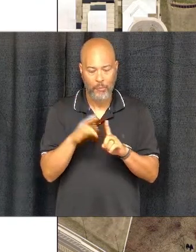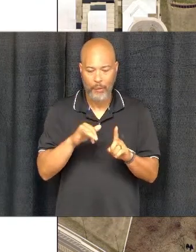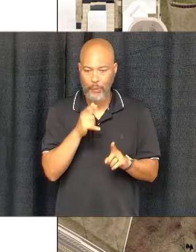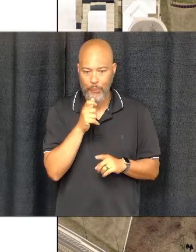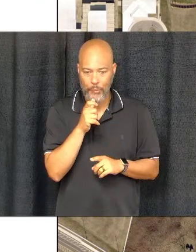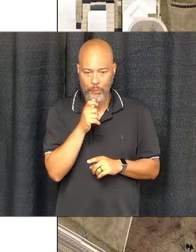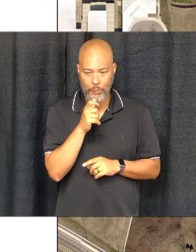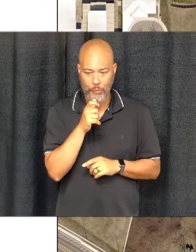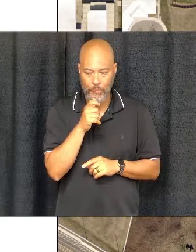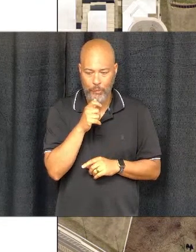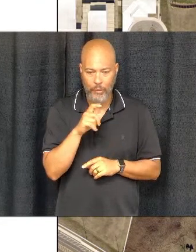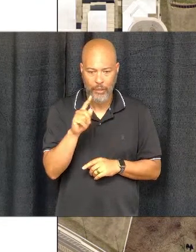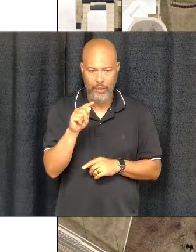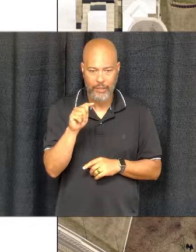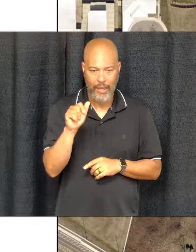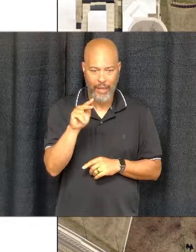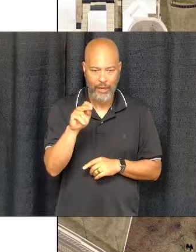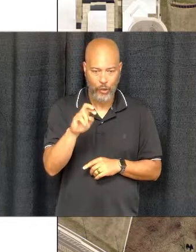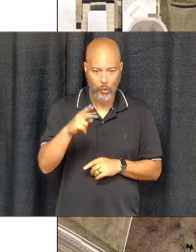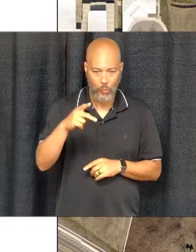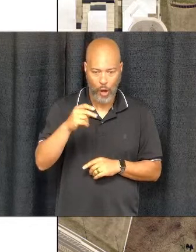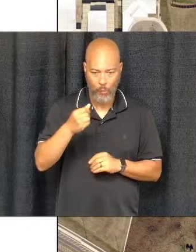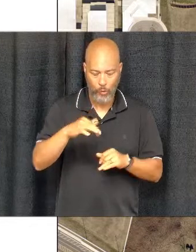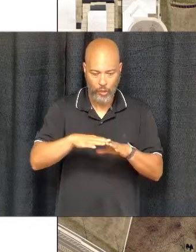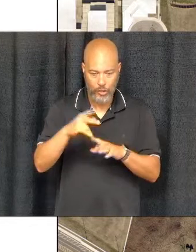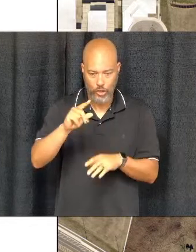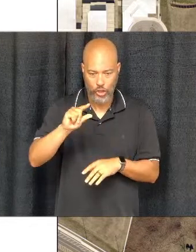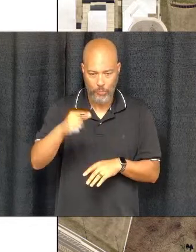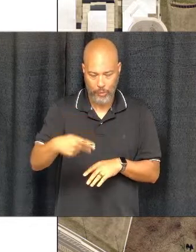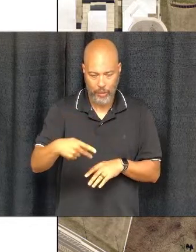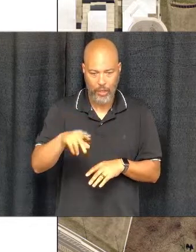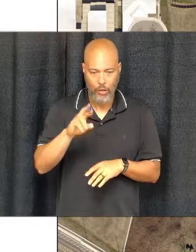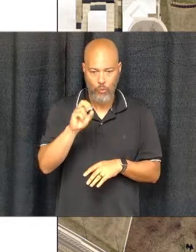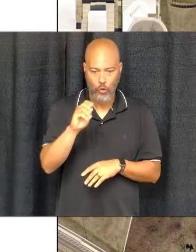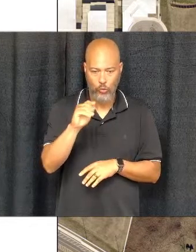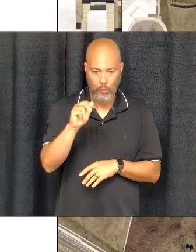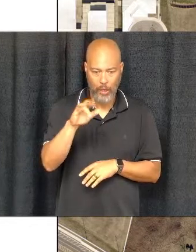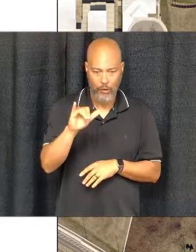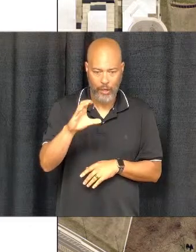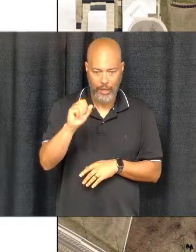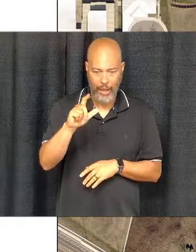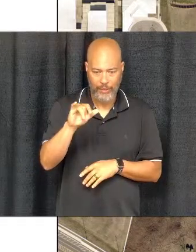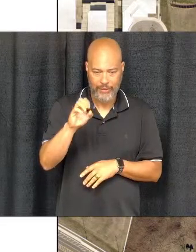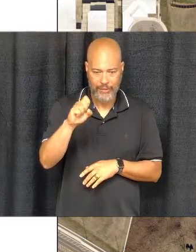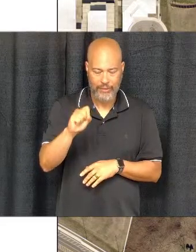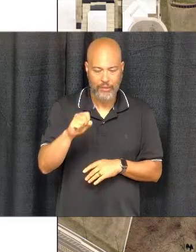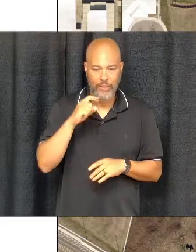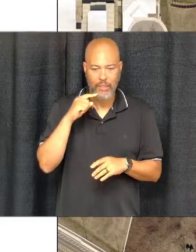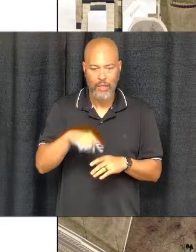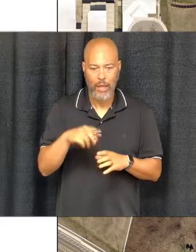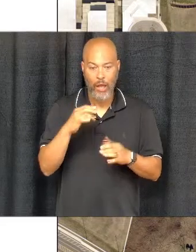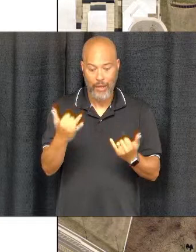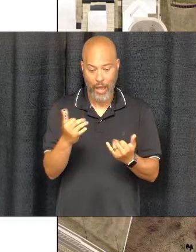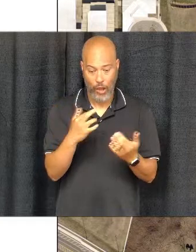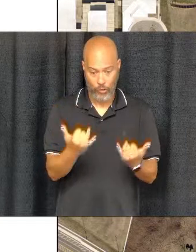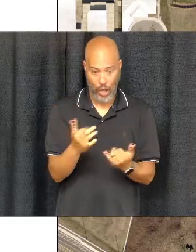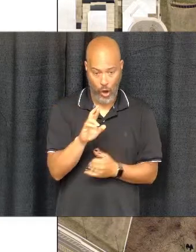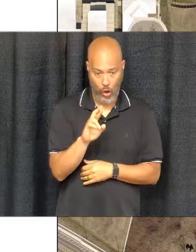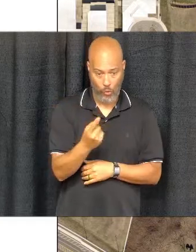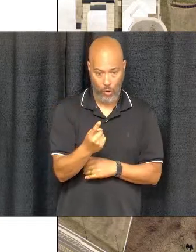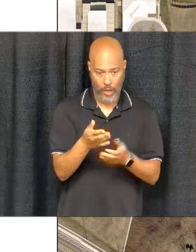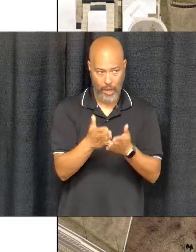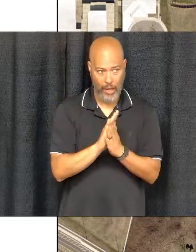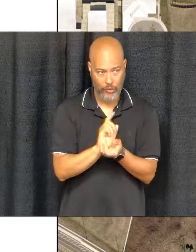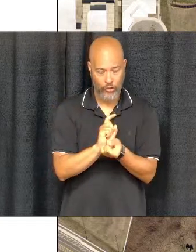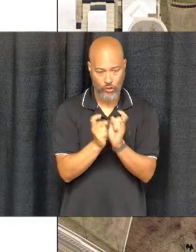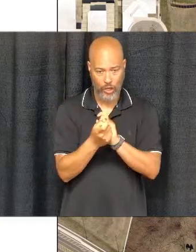application of Tanner Properties, GP. Agent is Rosemary Calcese. Currently, this is zoned R1, and they're